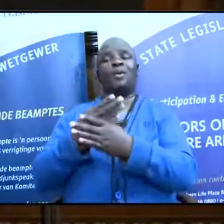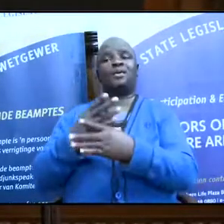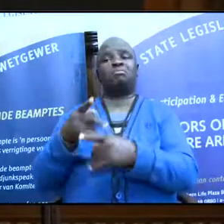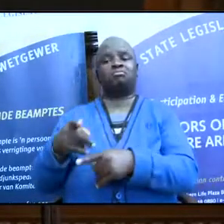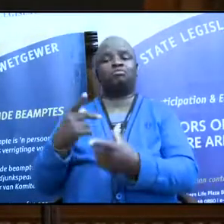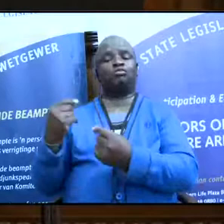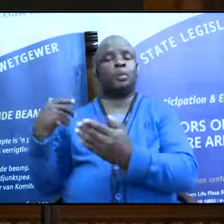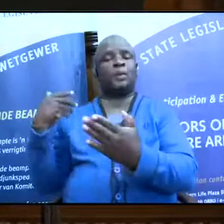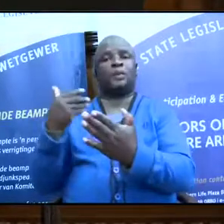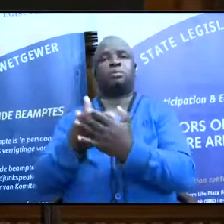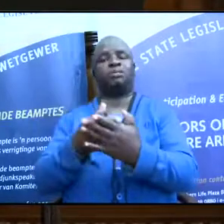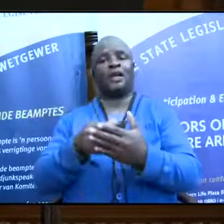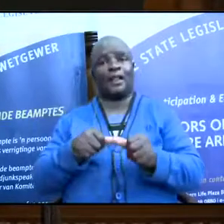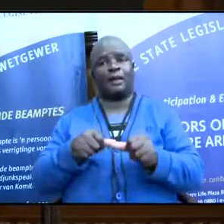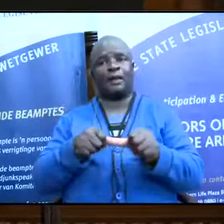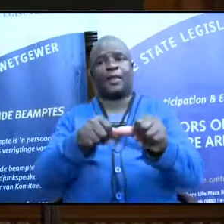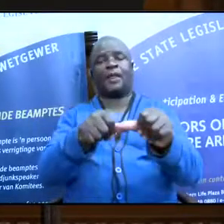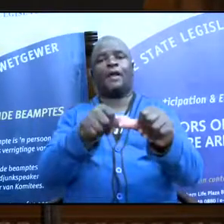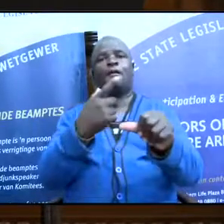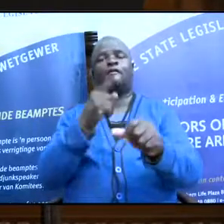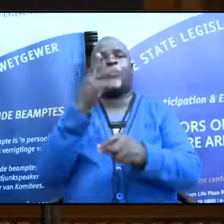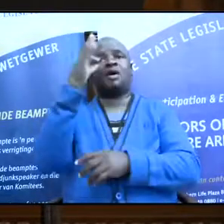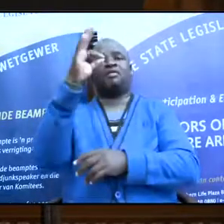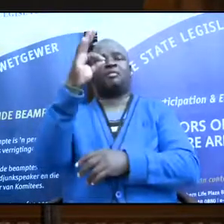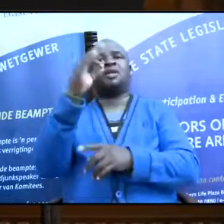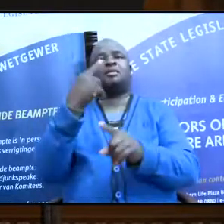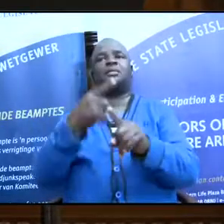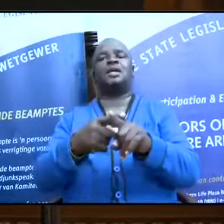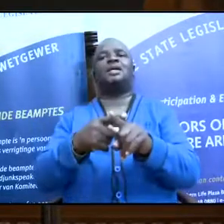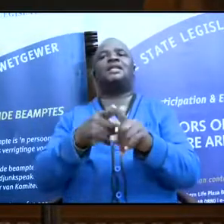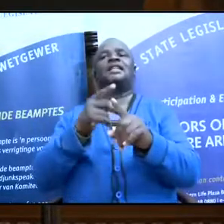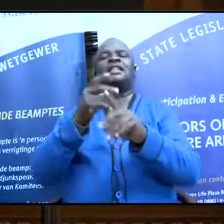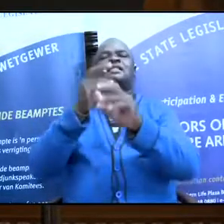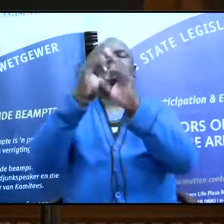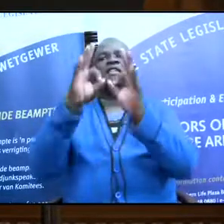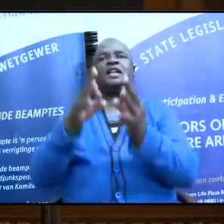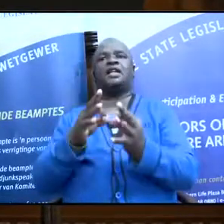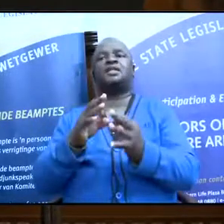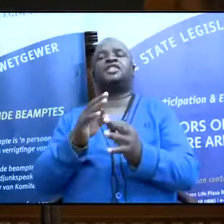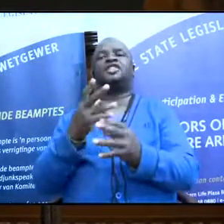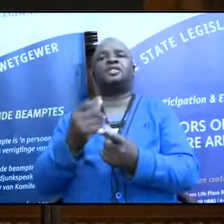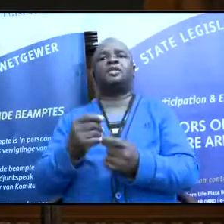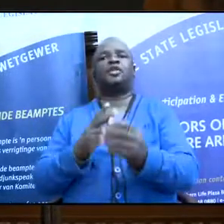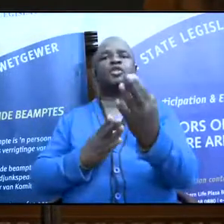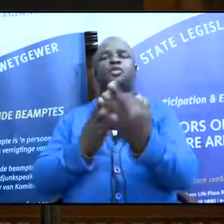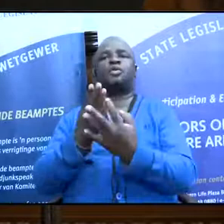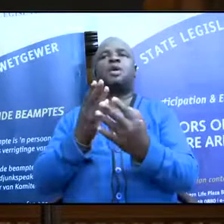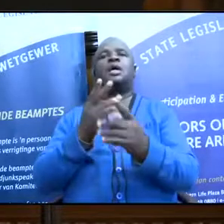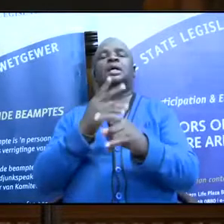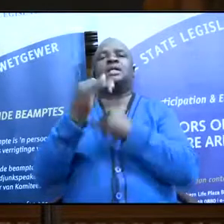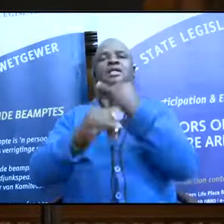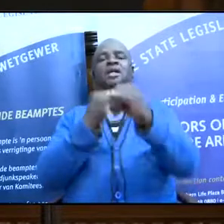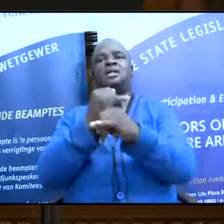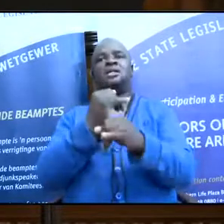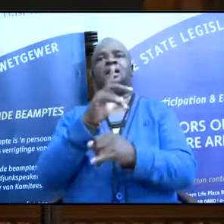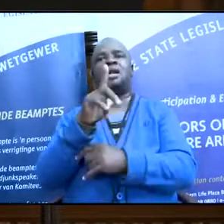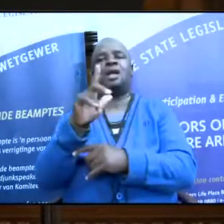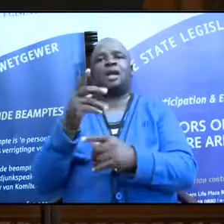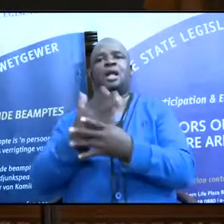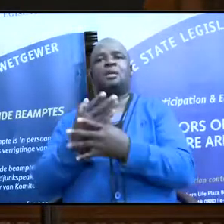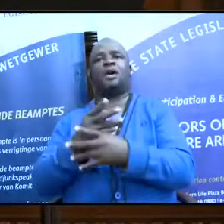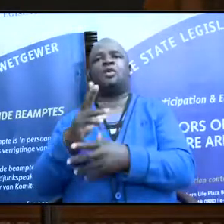that has been championed by our government and various federation through the international labor organization